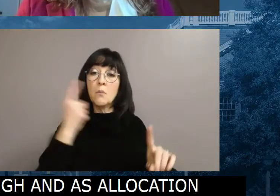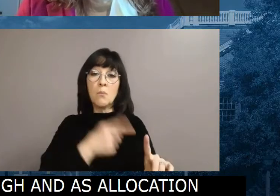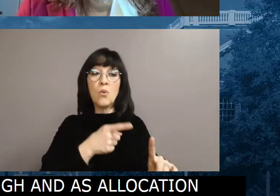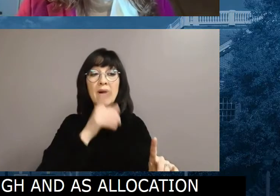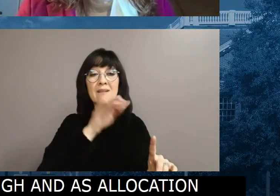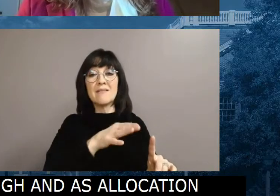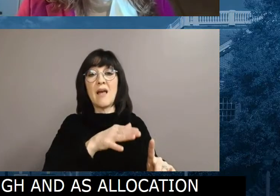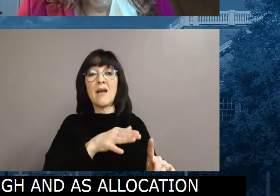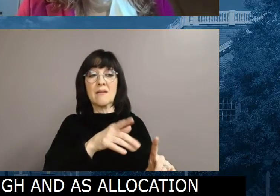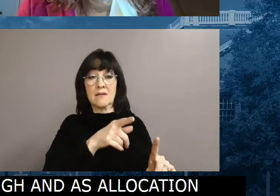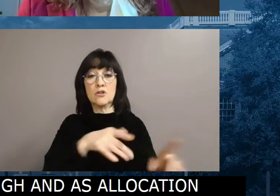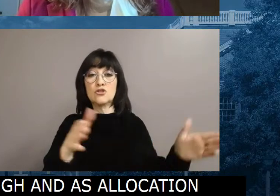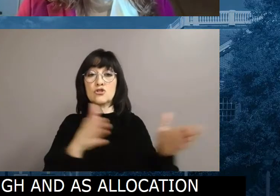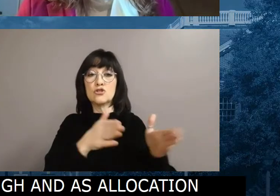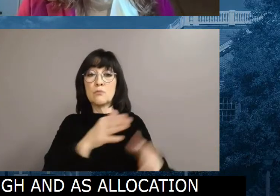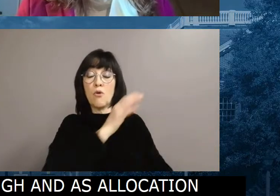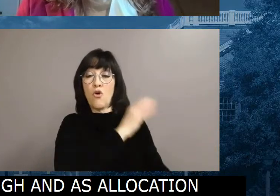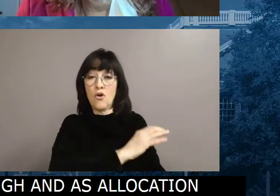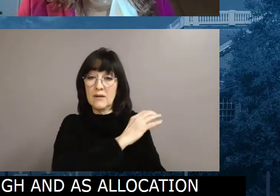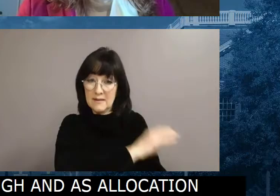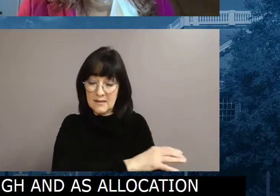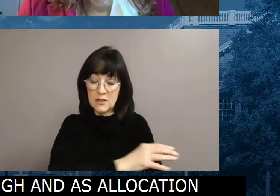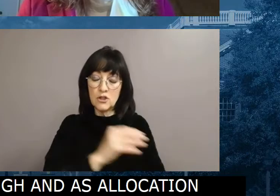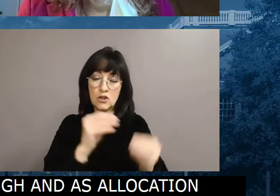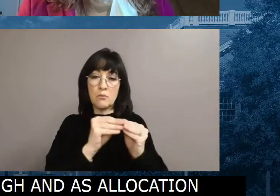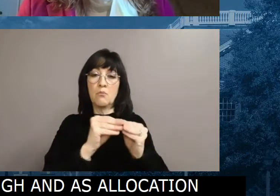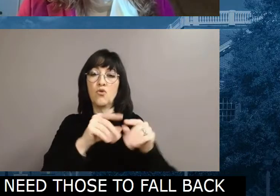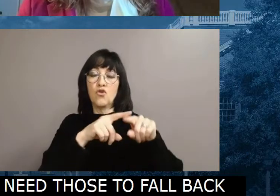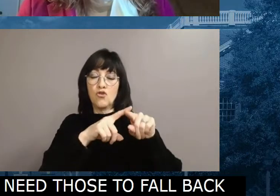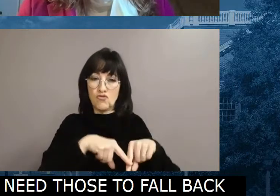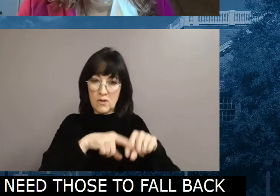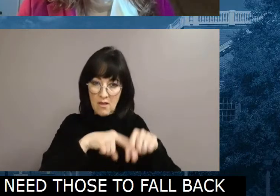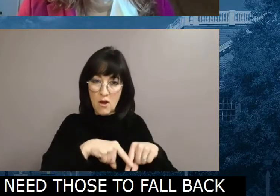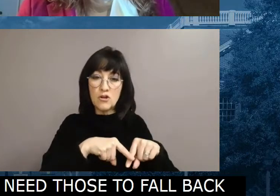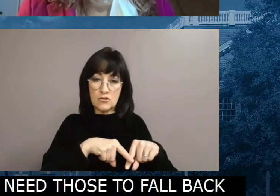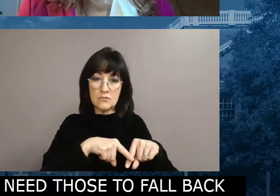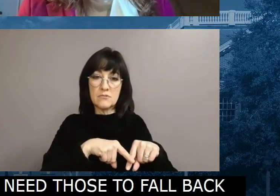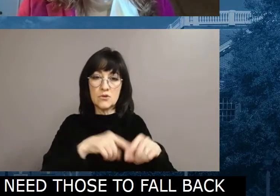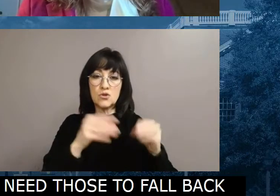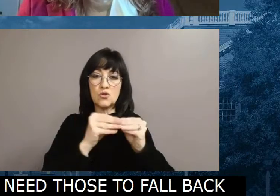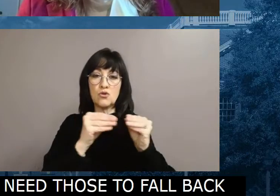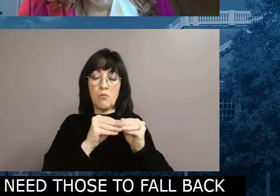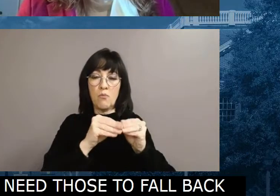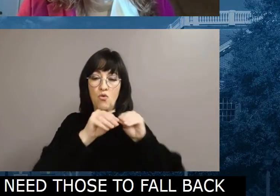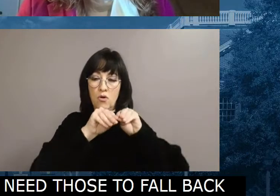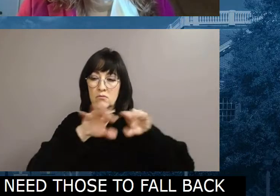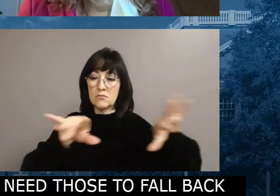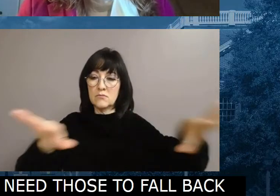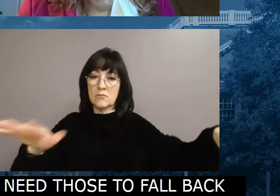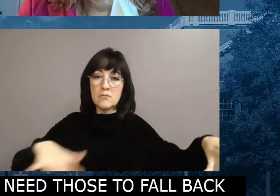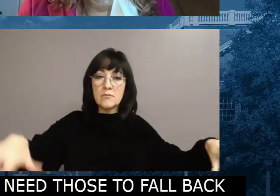clinics, more reliable, much like we do testing, as AJ said, more distributed across the state